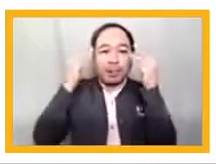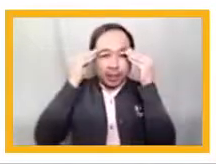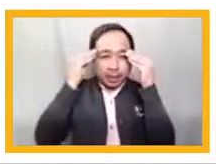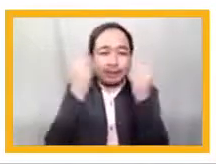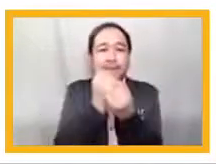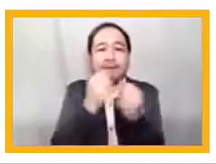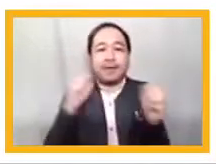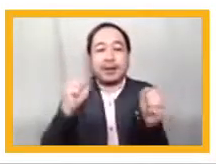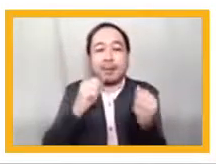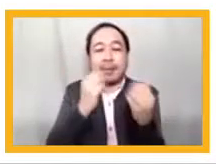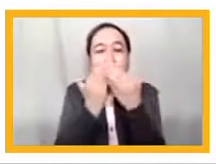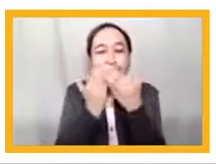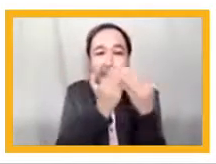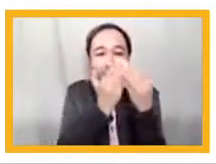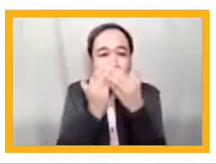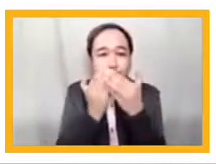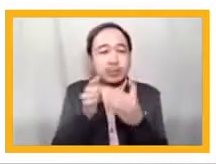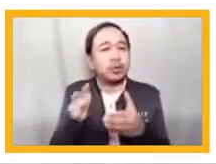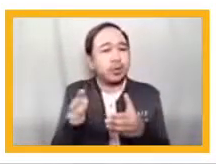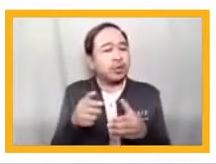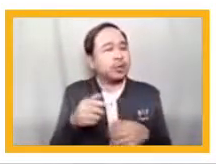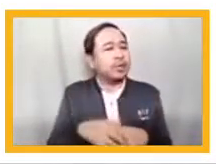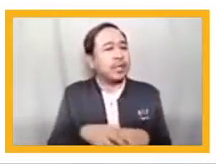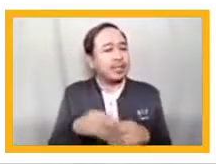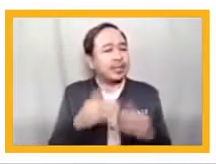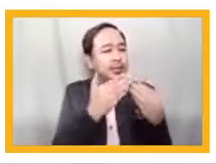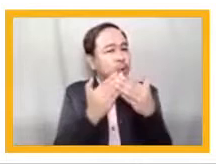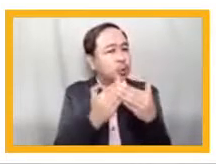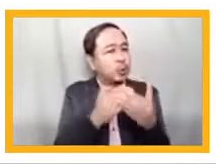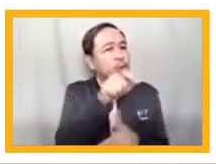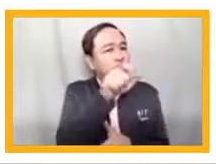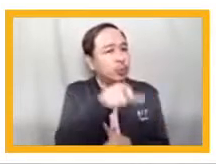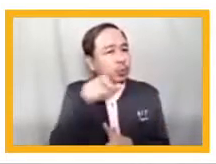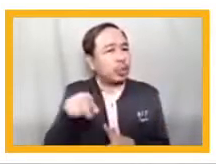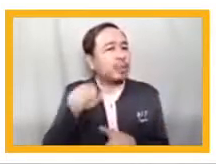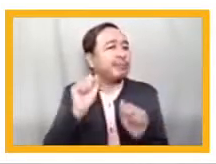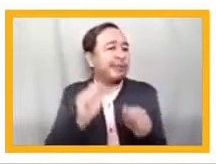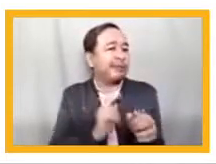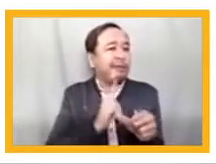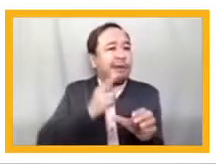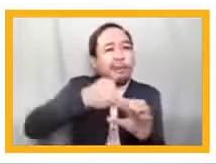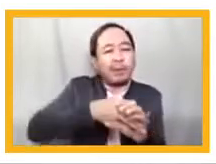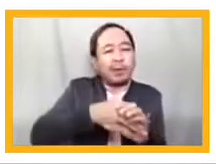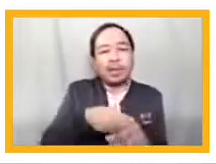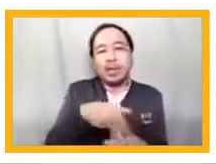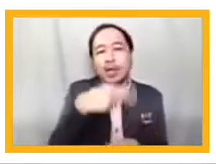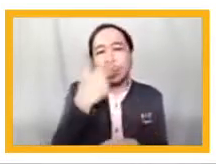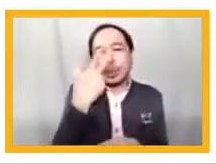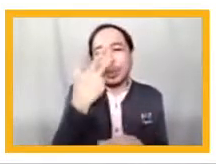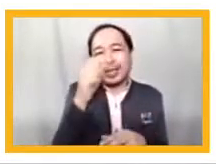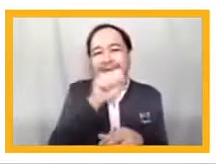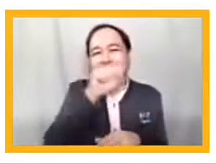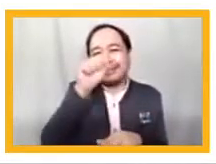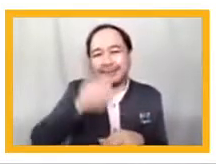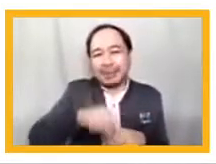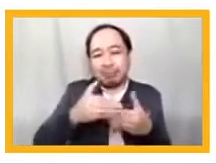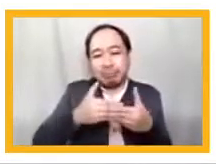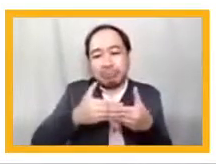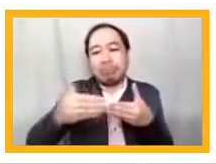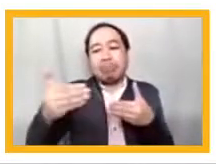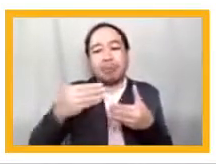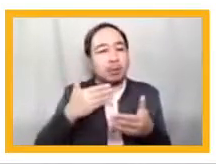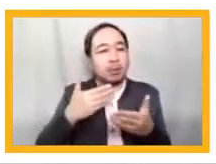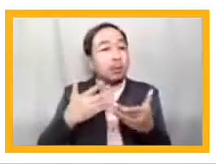for 3 semesters to study off campus or taking 60 credits hours or 40% of the curriculum